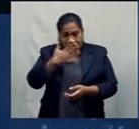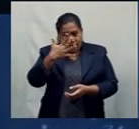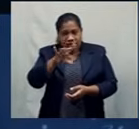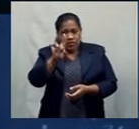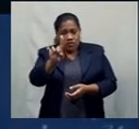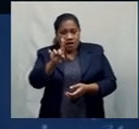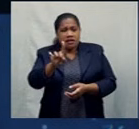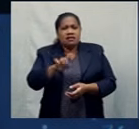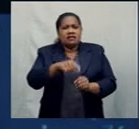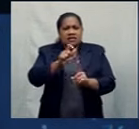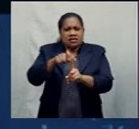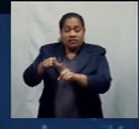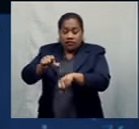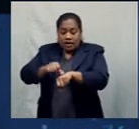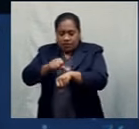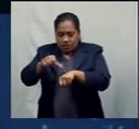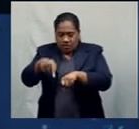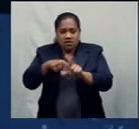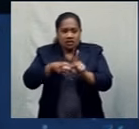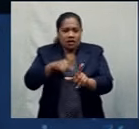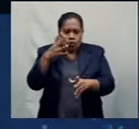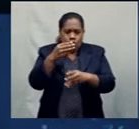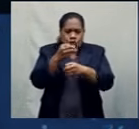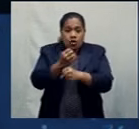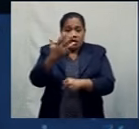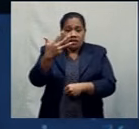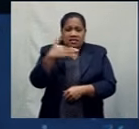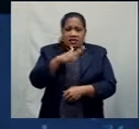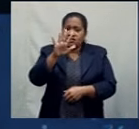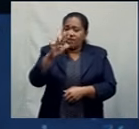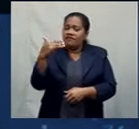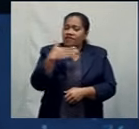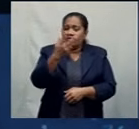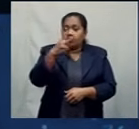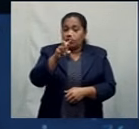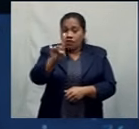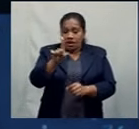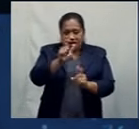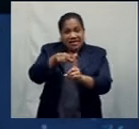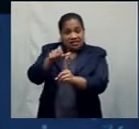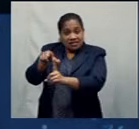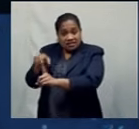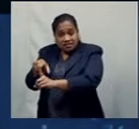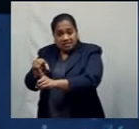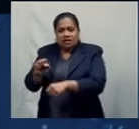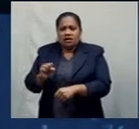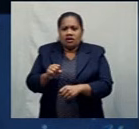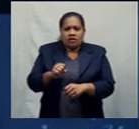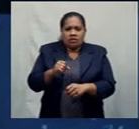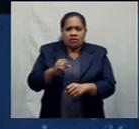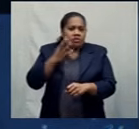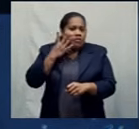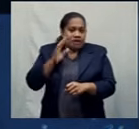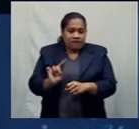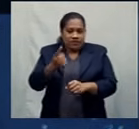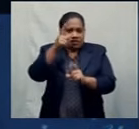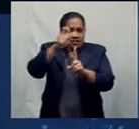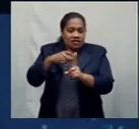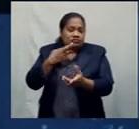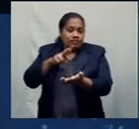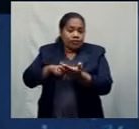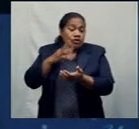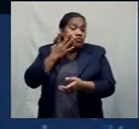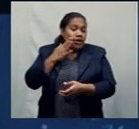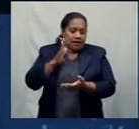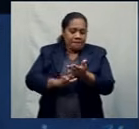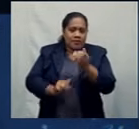since April of this year, with a total of 9,521 cases since the first case was reported in March